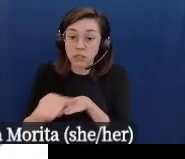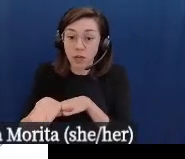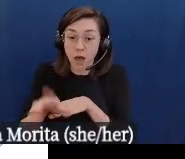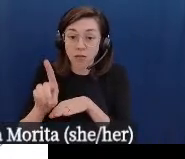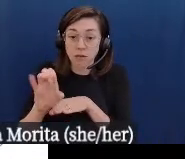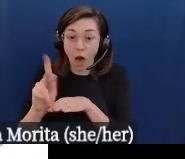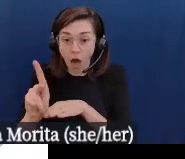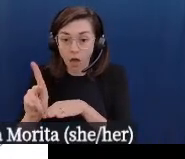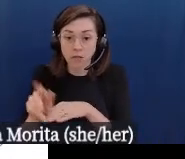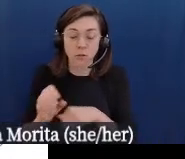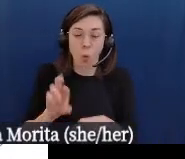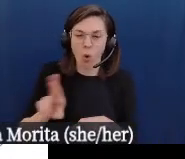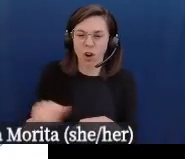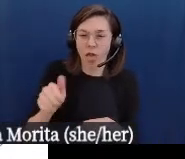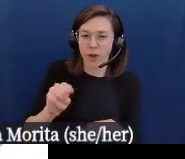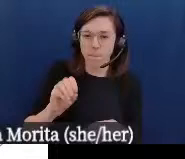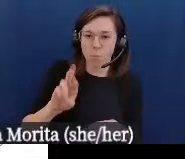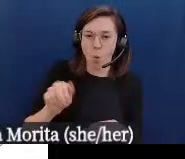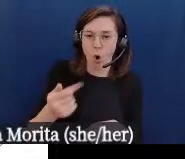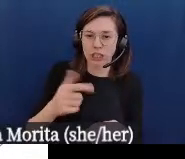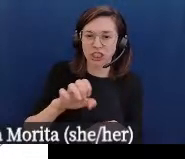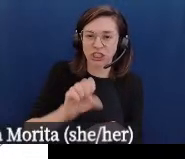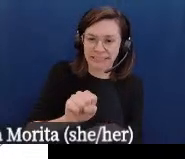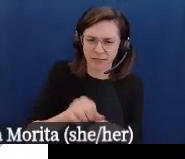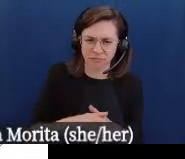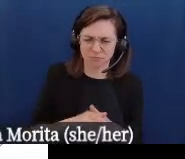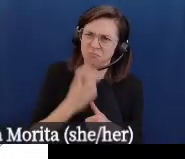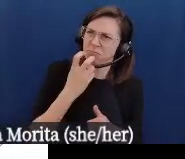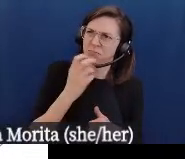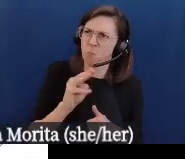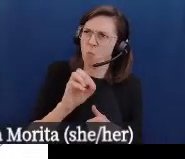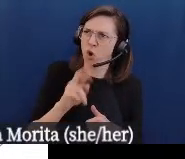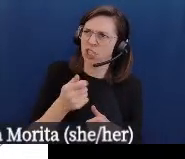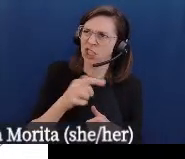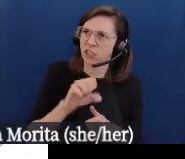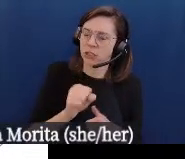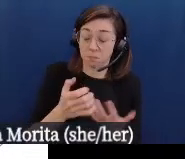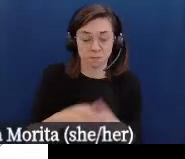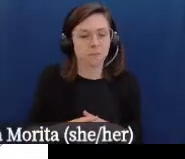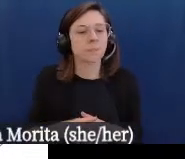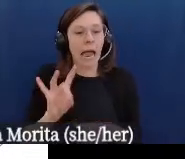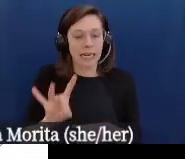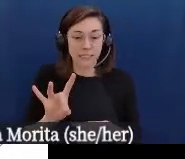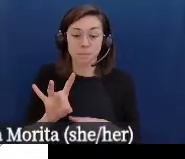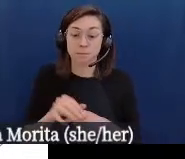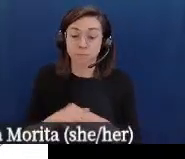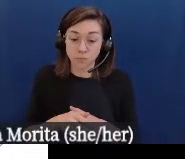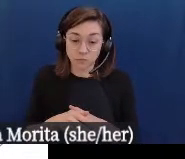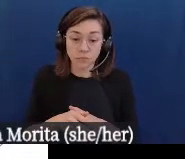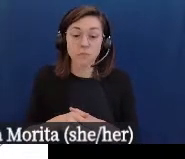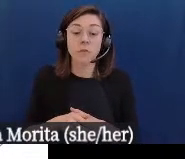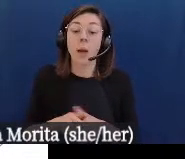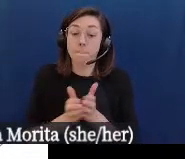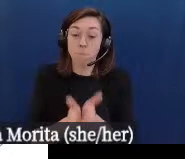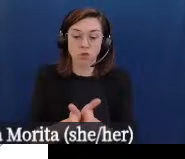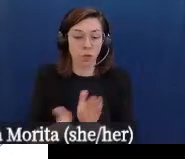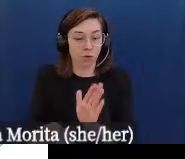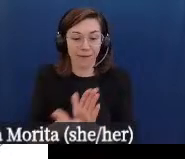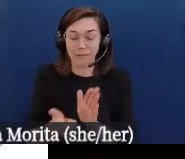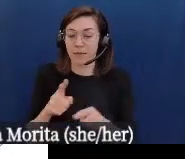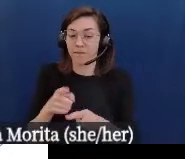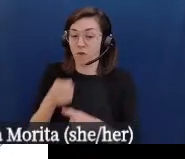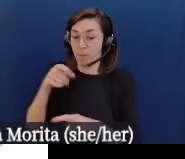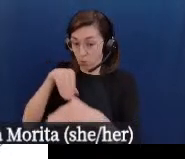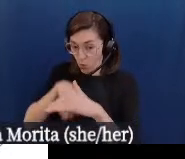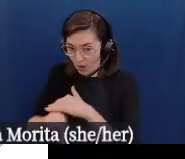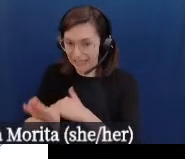Moorage. 8, boats are prohibited from entering established swimming areas except for emergency response.